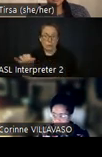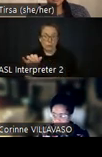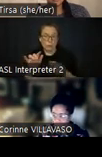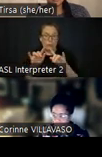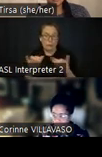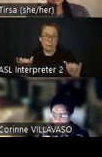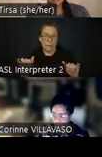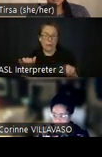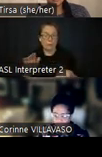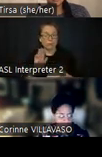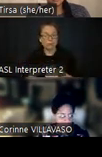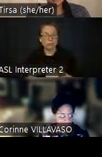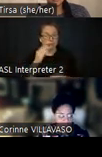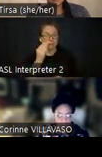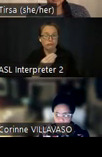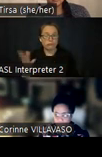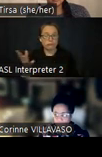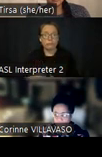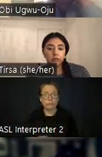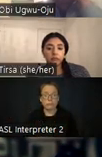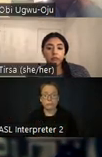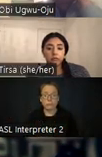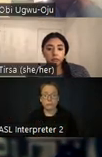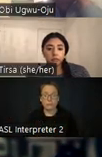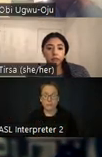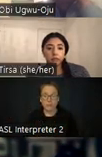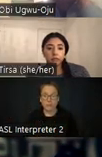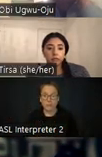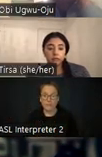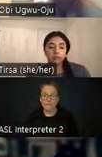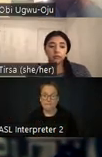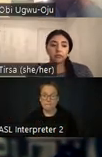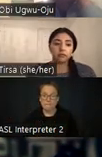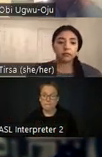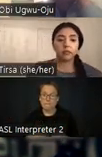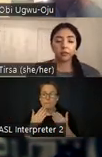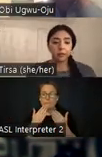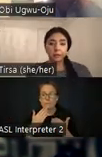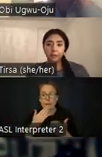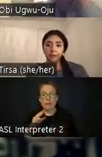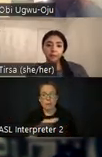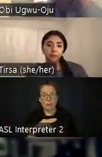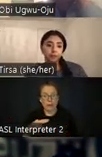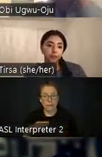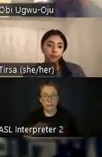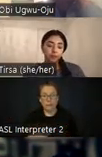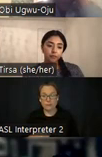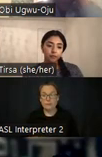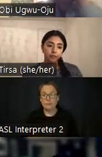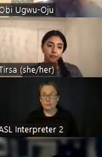advisory groups. Just wanted to make sure that was flagged. Thank you, staff.